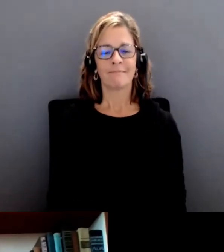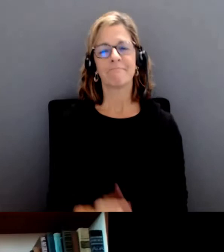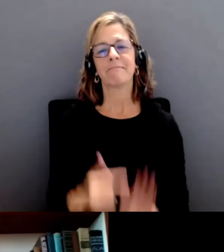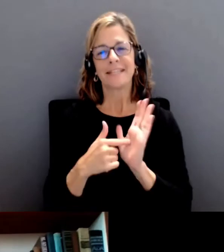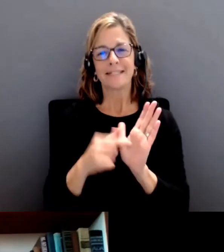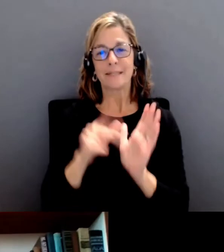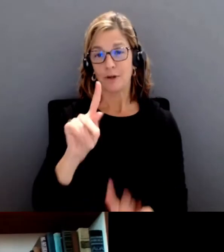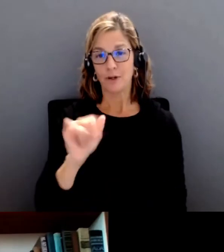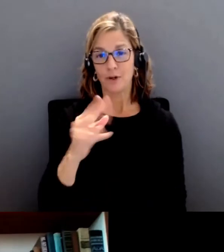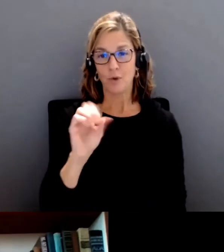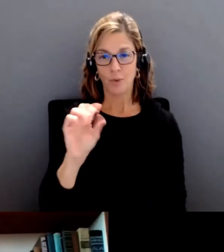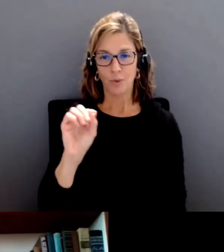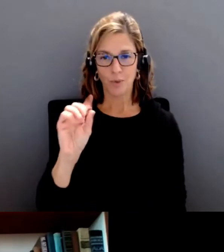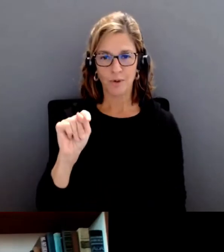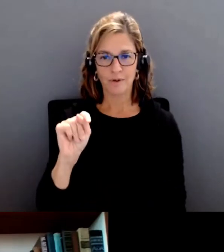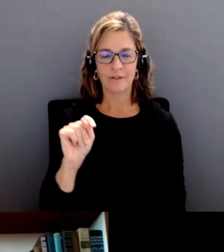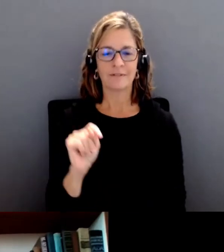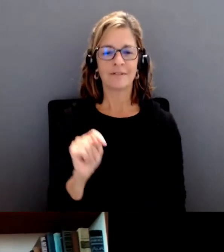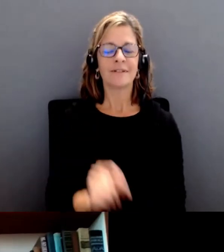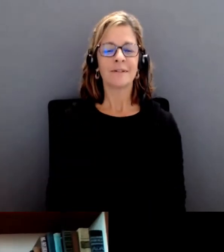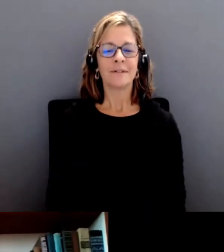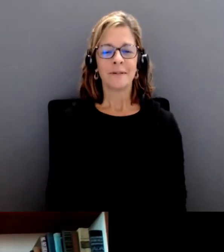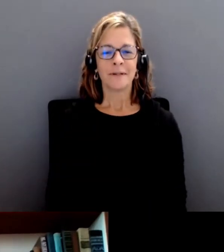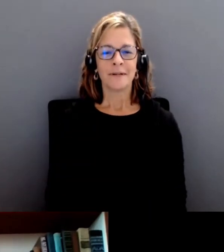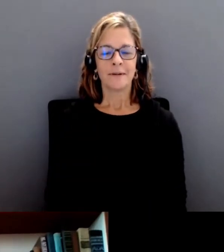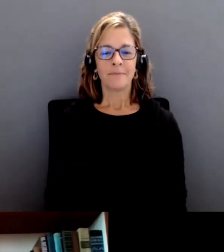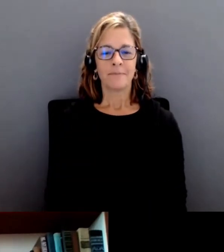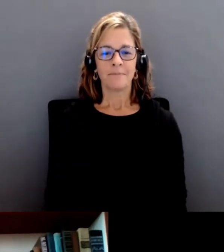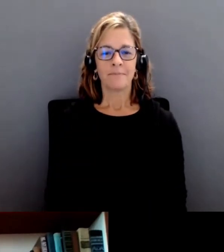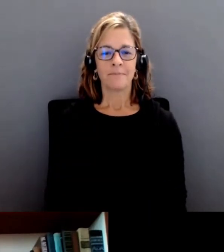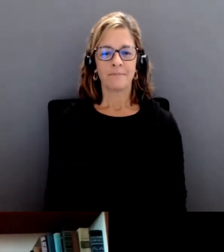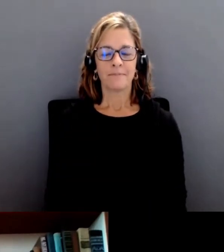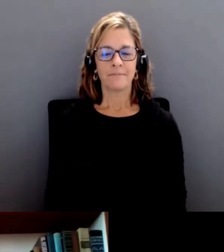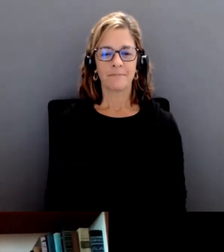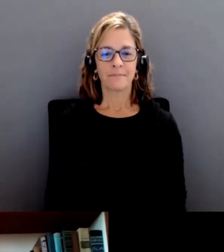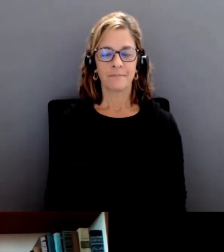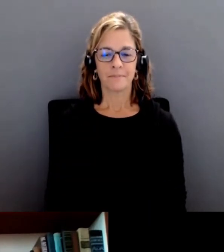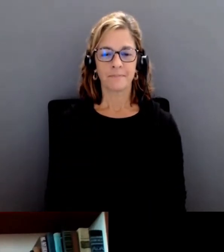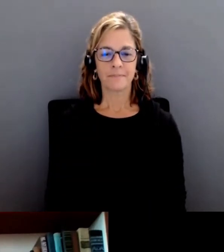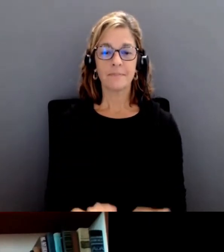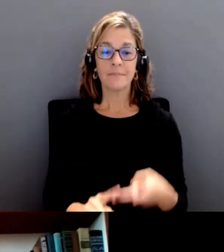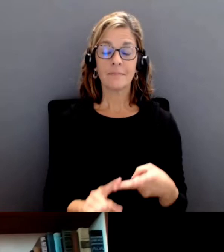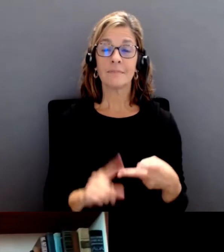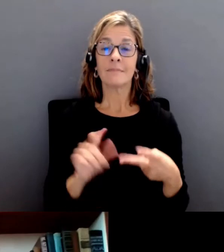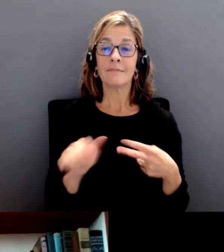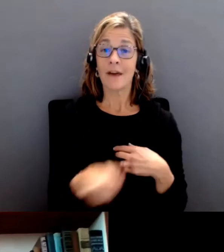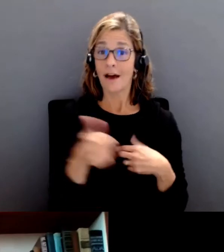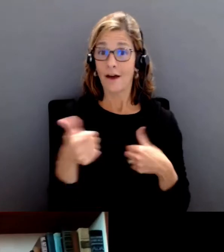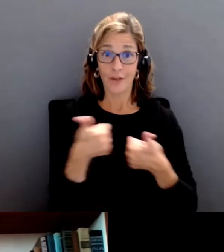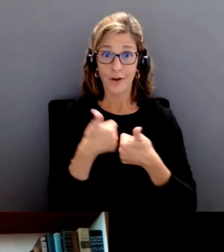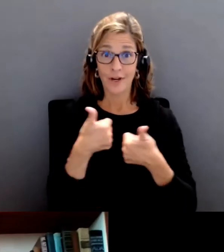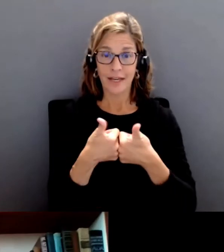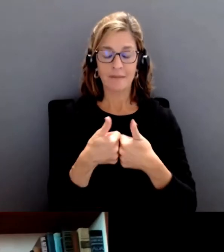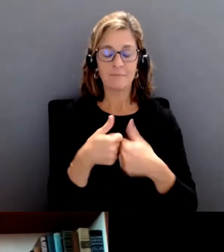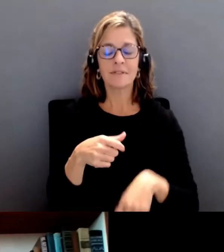now we'll take a quick look at some games that you can do with the Google